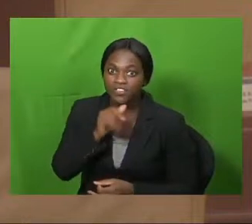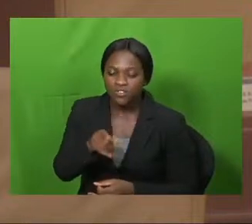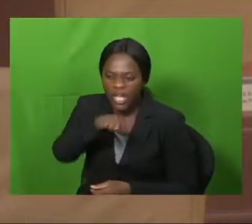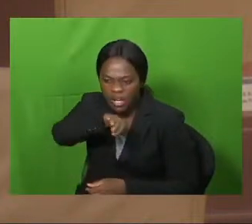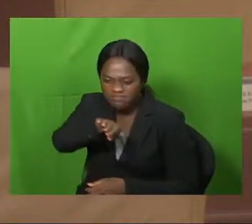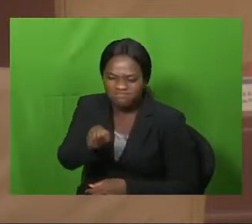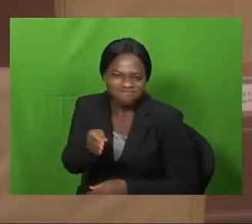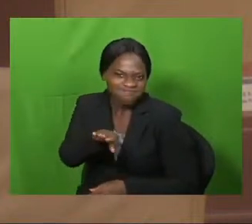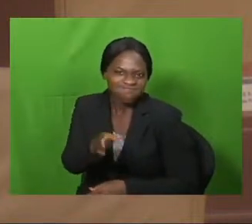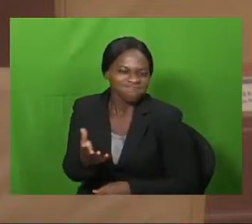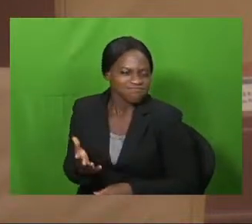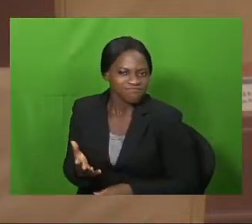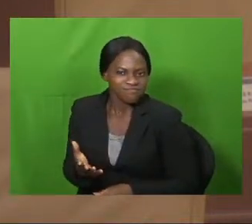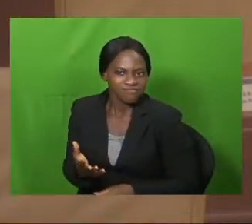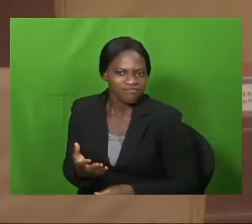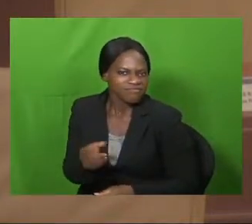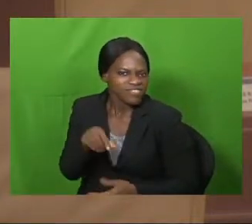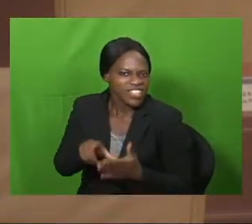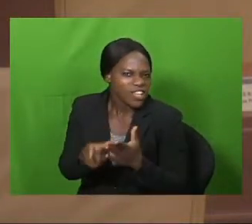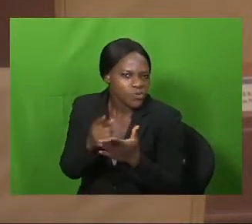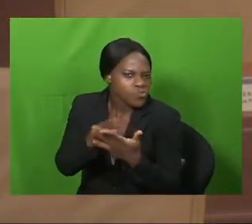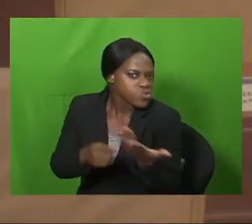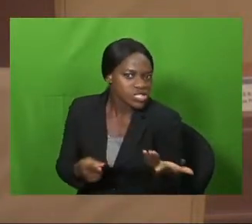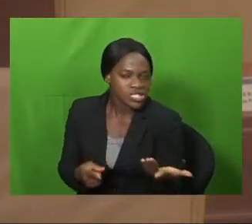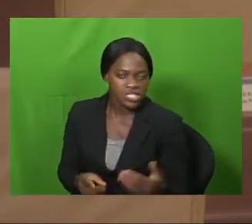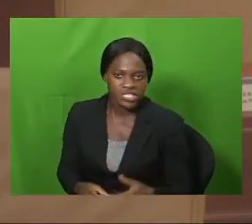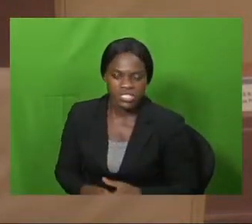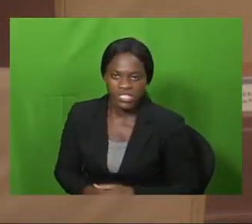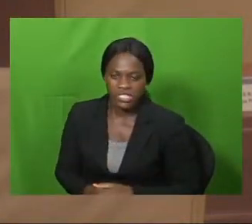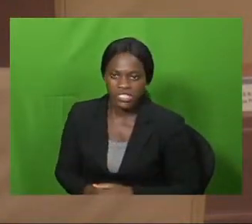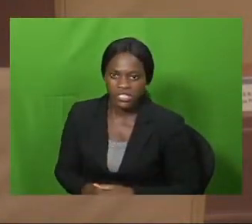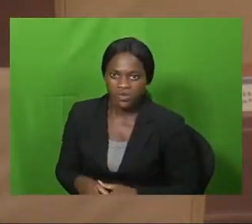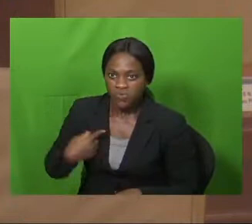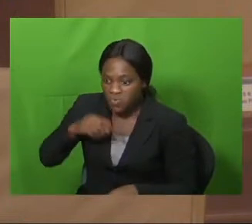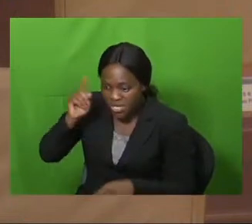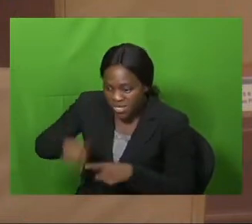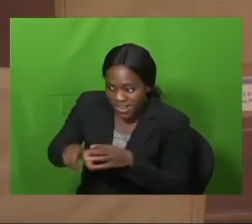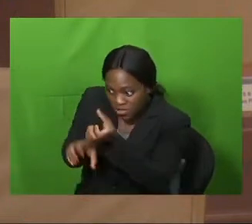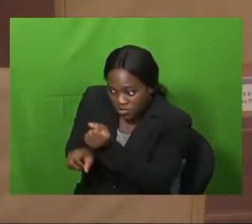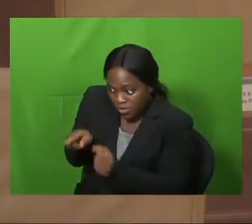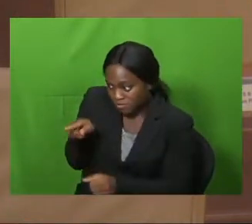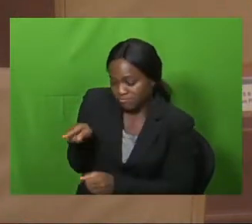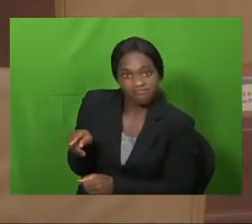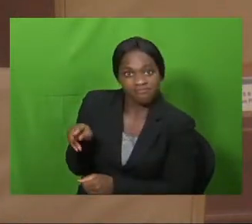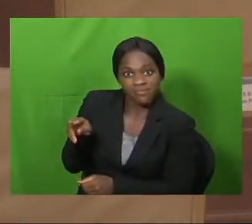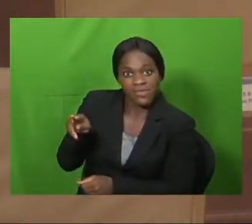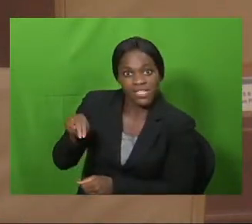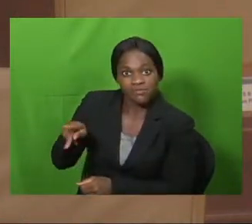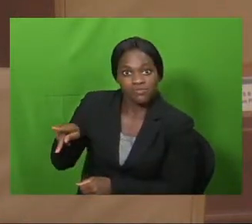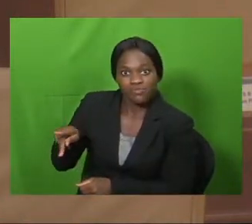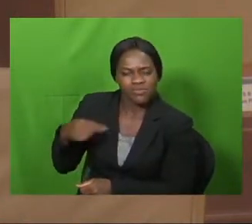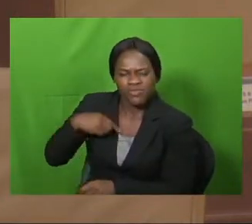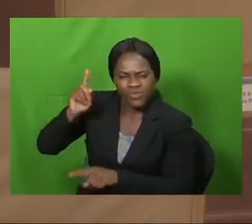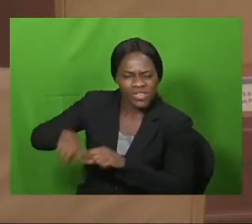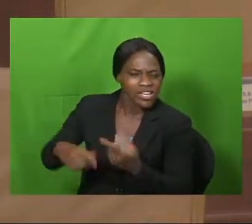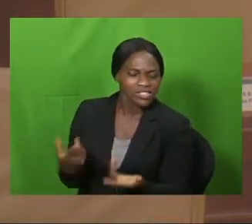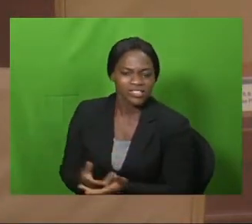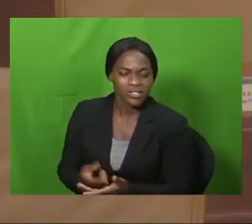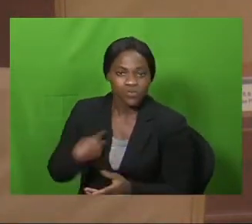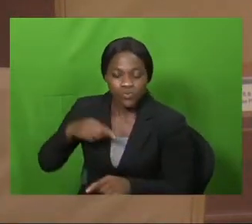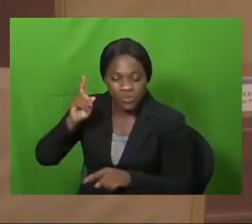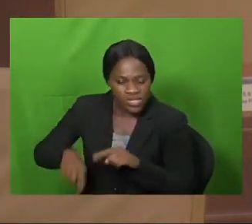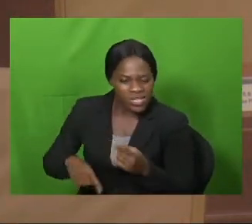Mr. Speaker, what else is this? You can't trust them. You cannot trust President Akufo-Addo and Dr.